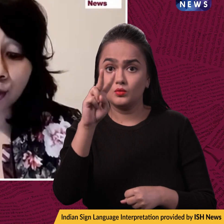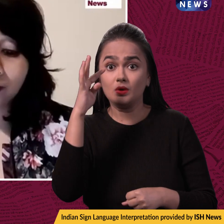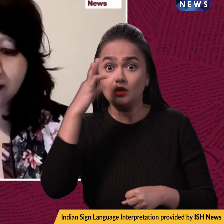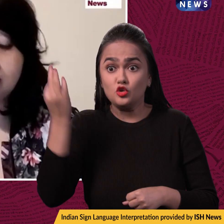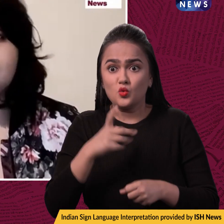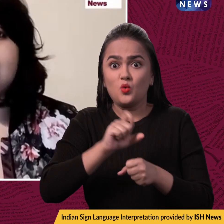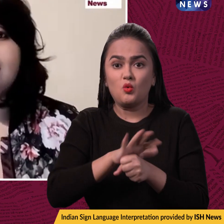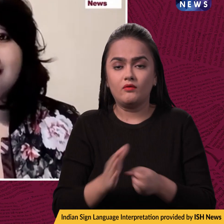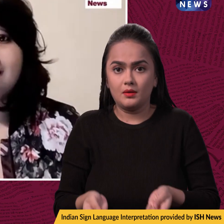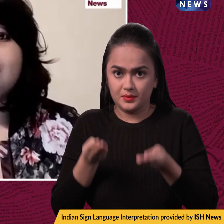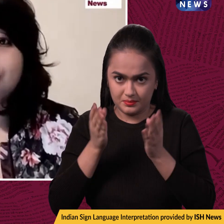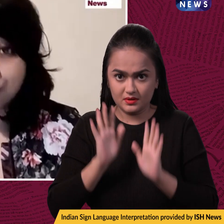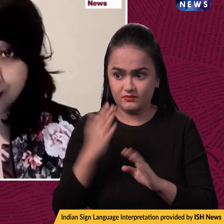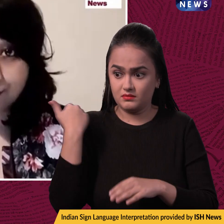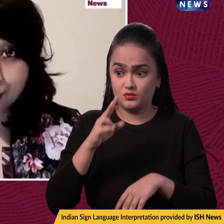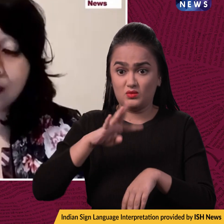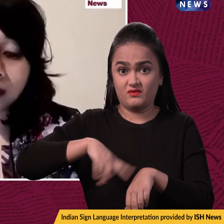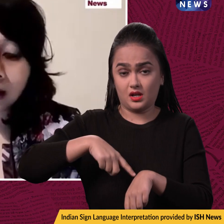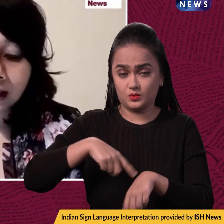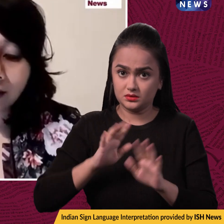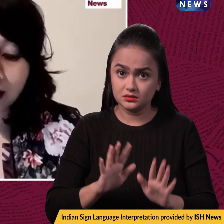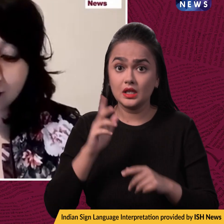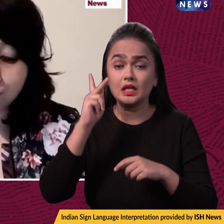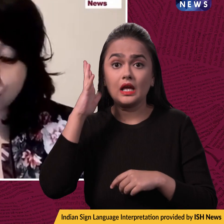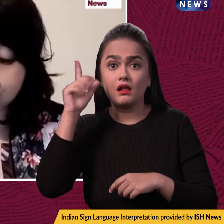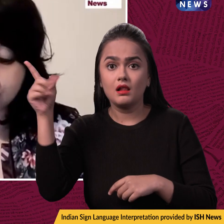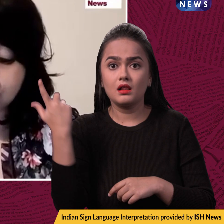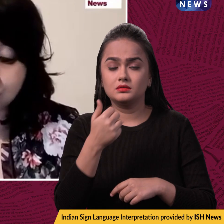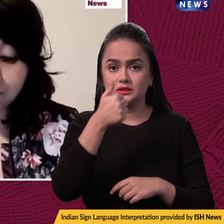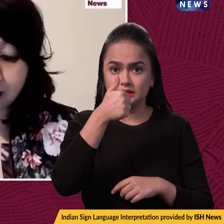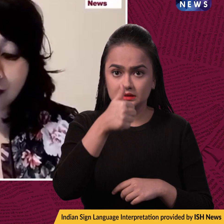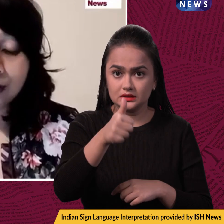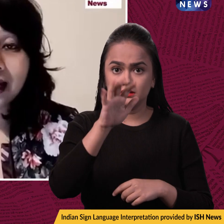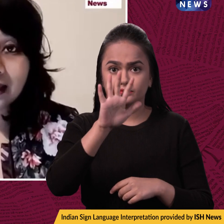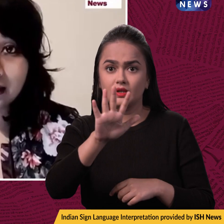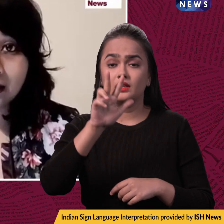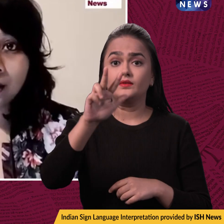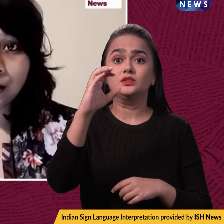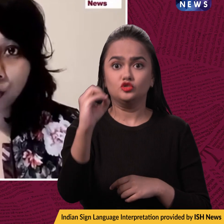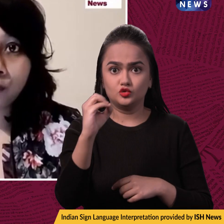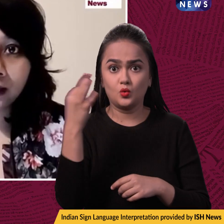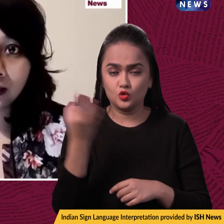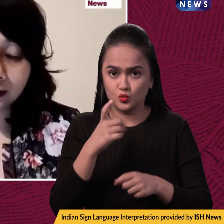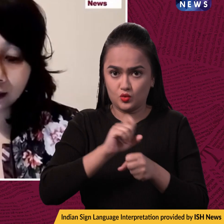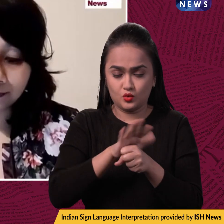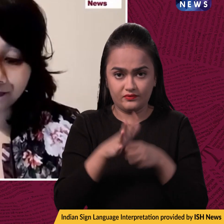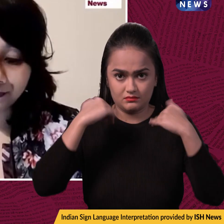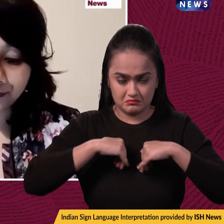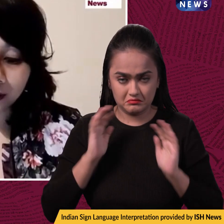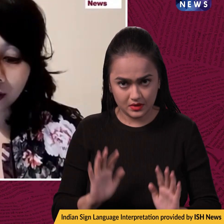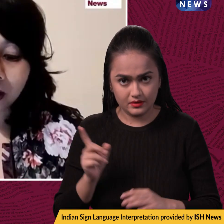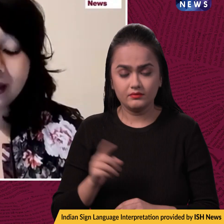12,729 new COVID cases in the last 24 hours. Kerala has reported 6,580 new COVID